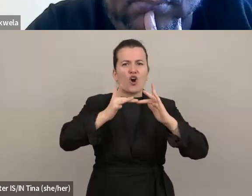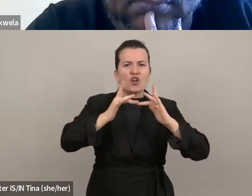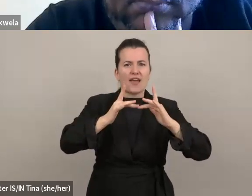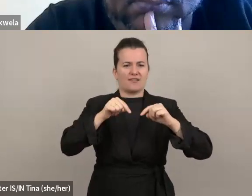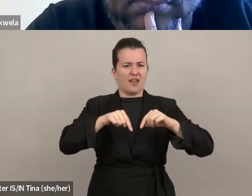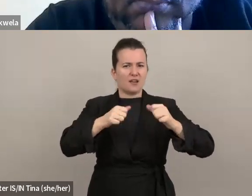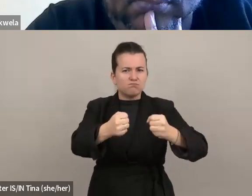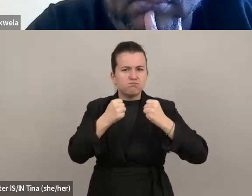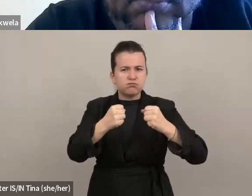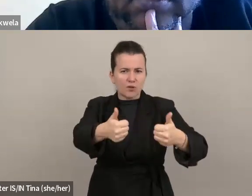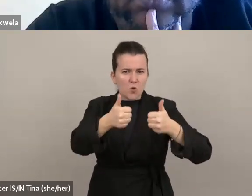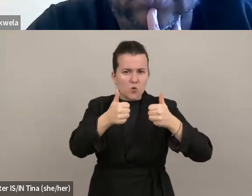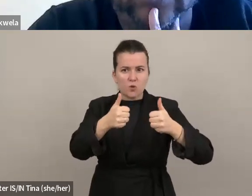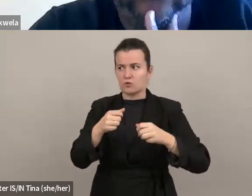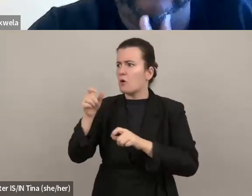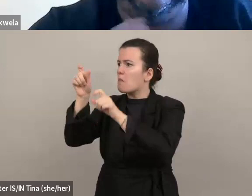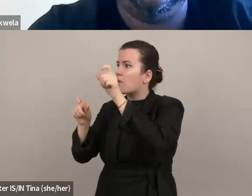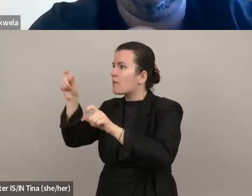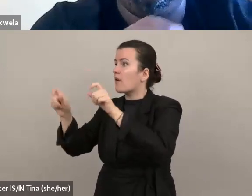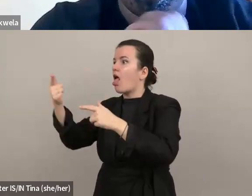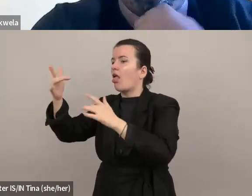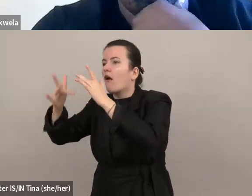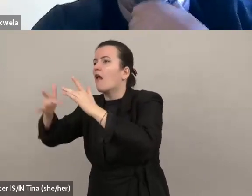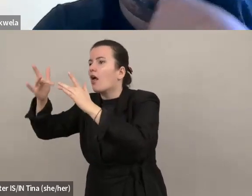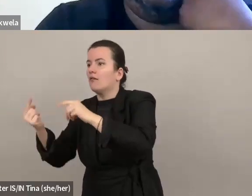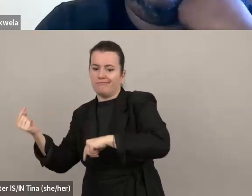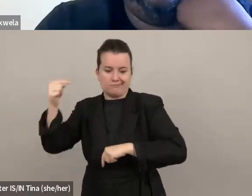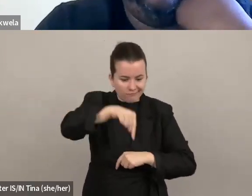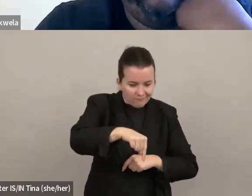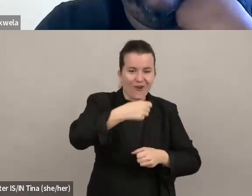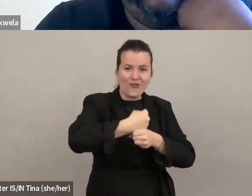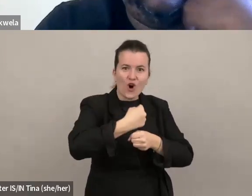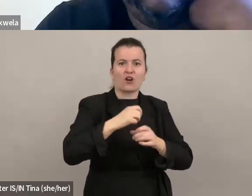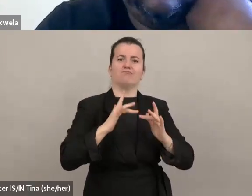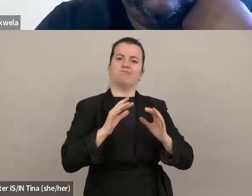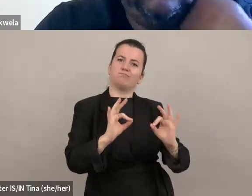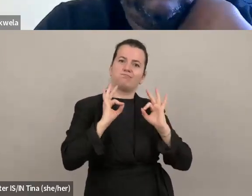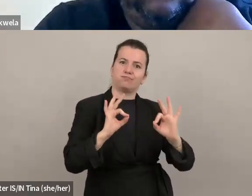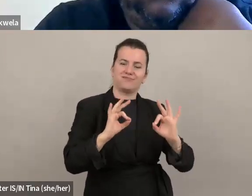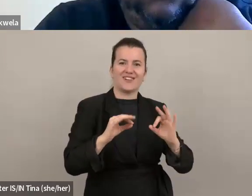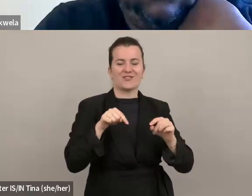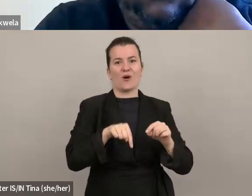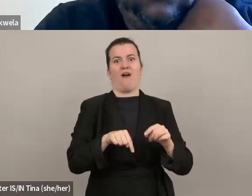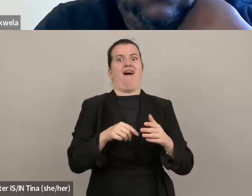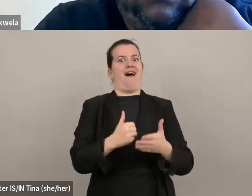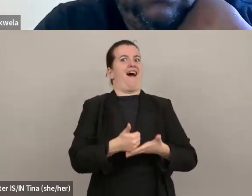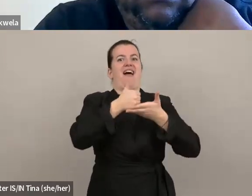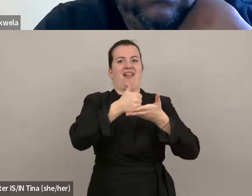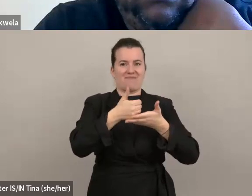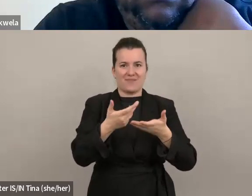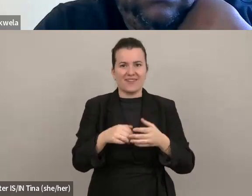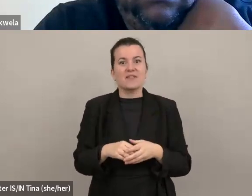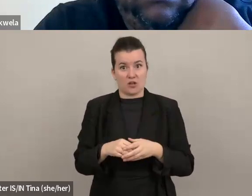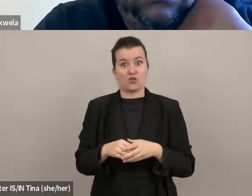there and having access there, you know. So I really like the idea, if you have like huge